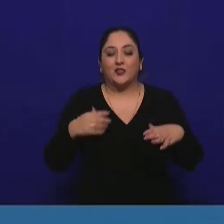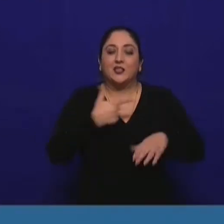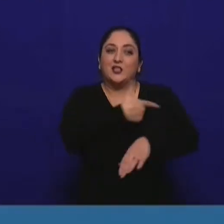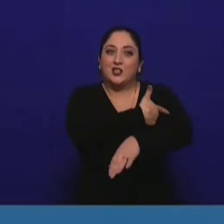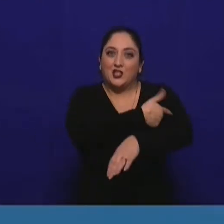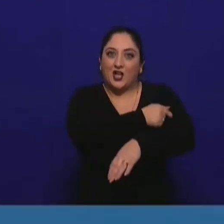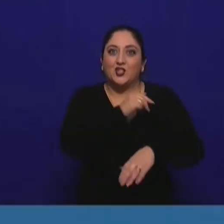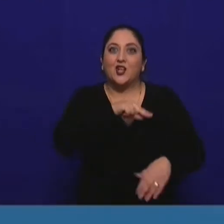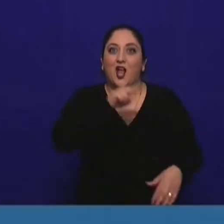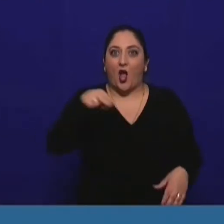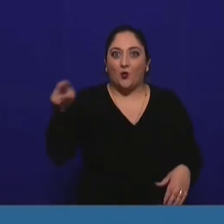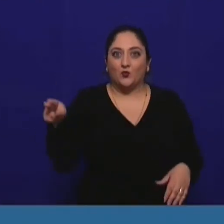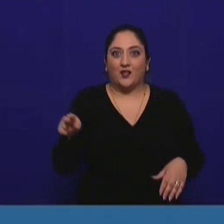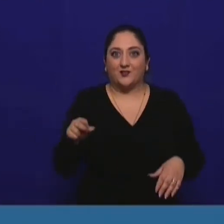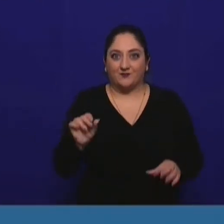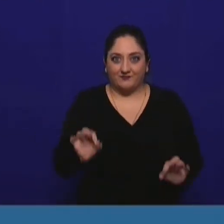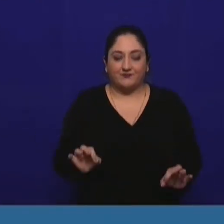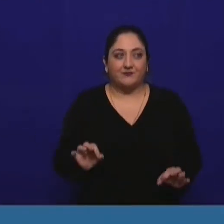għawdex stess.